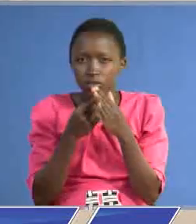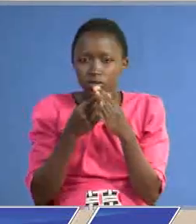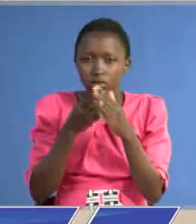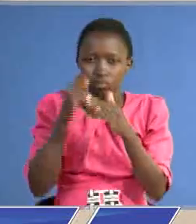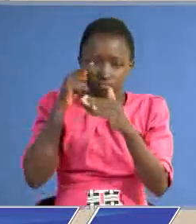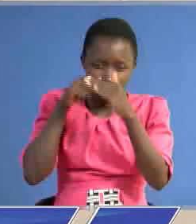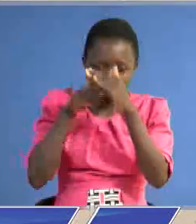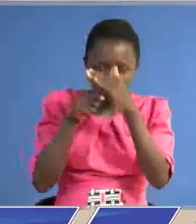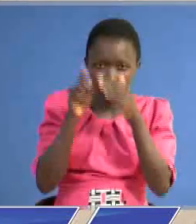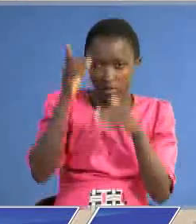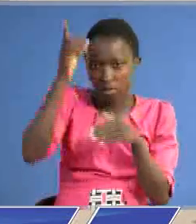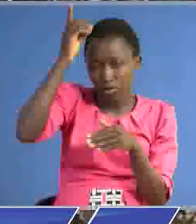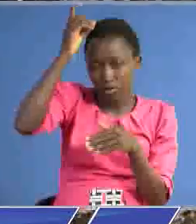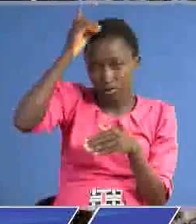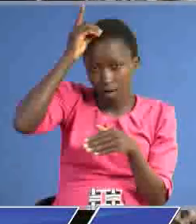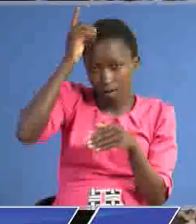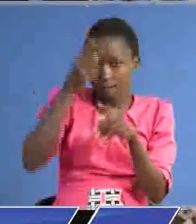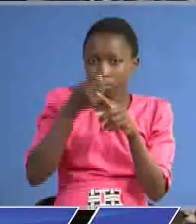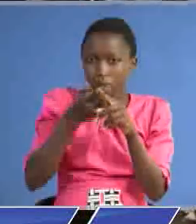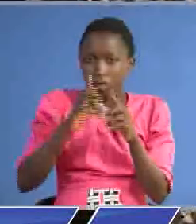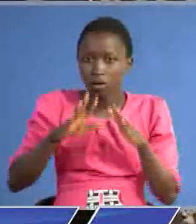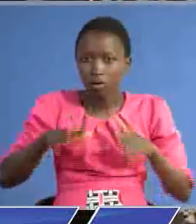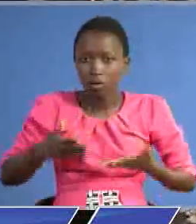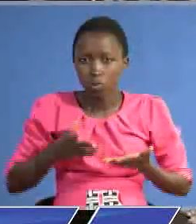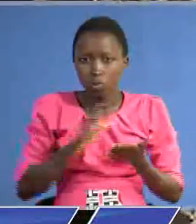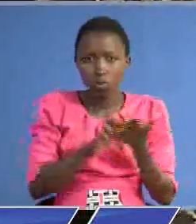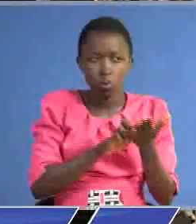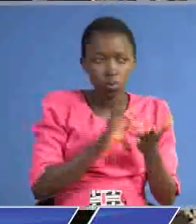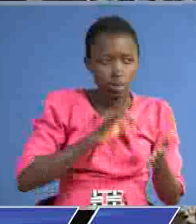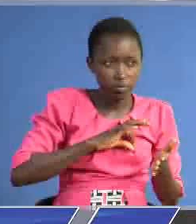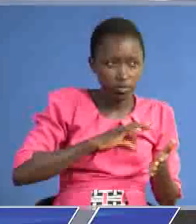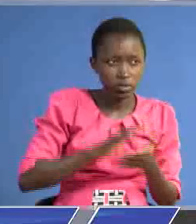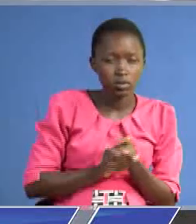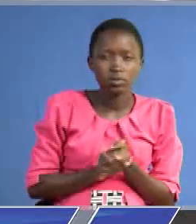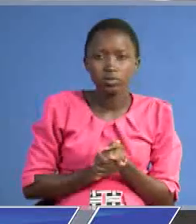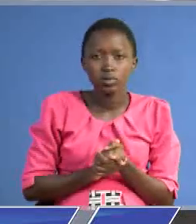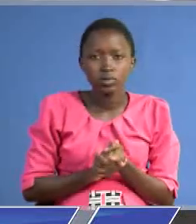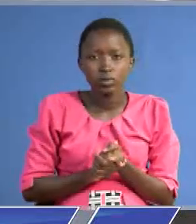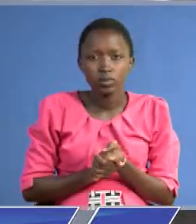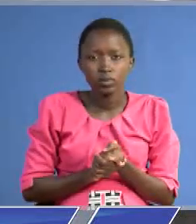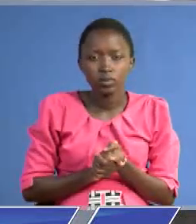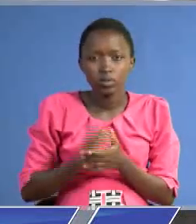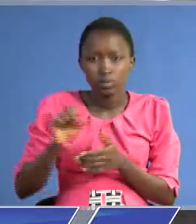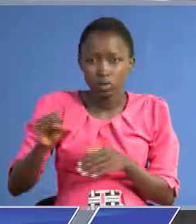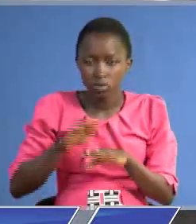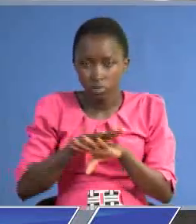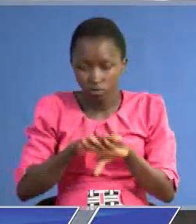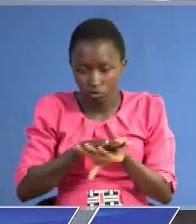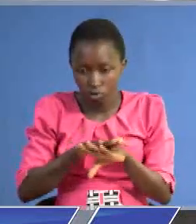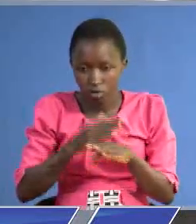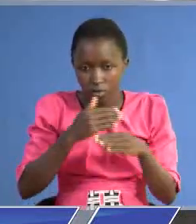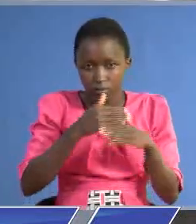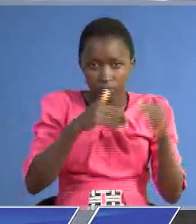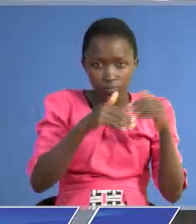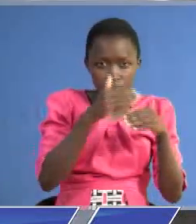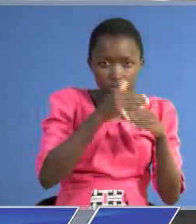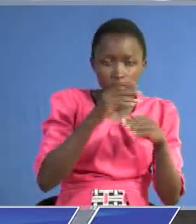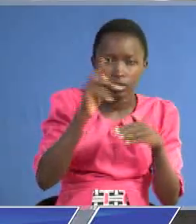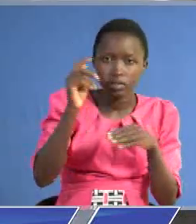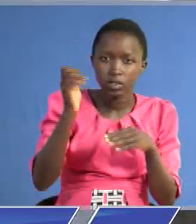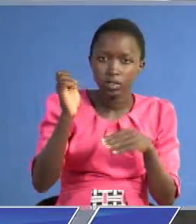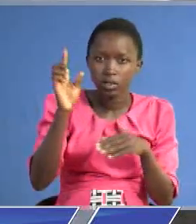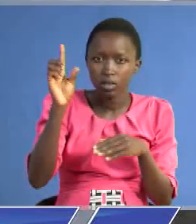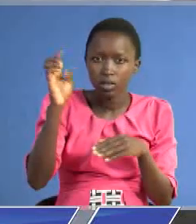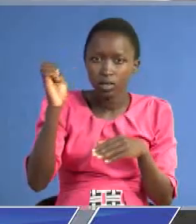remotest parts of the country. How are the locals set to benefit? In South Africa, where we built a large telescope,